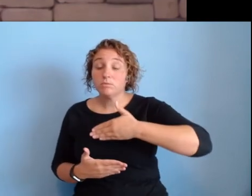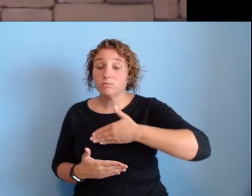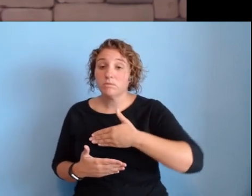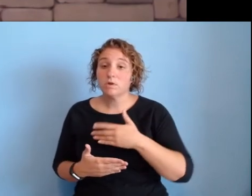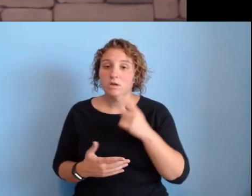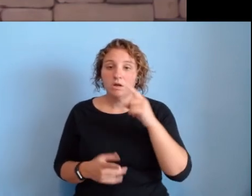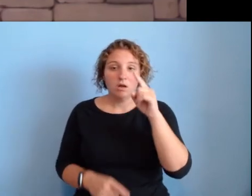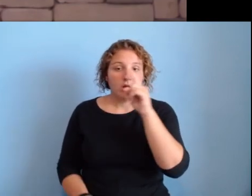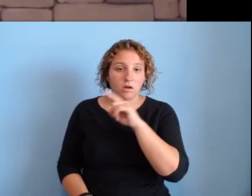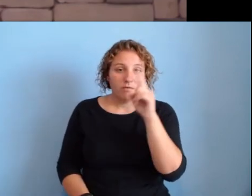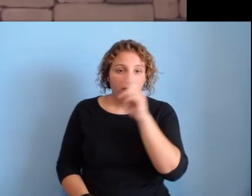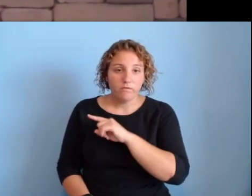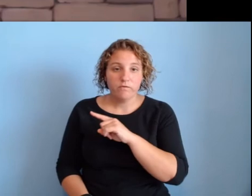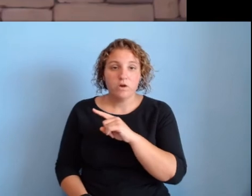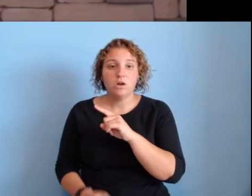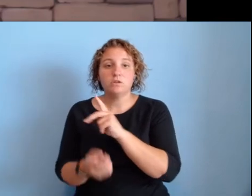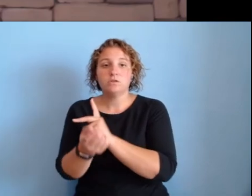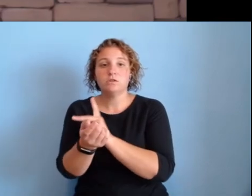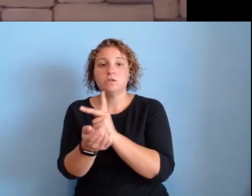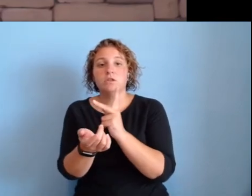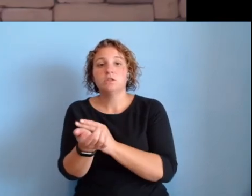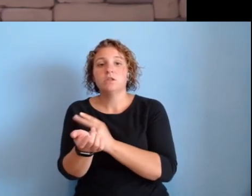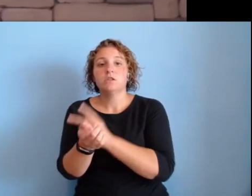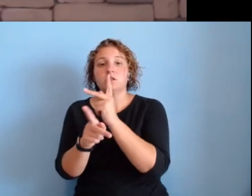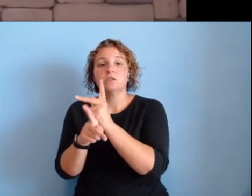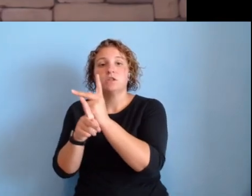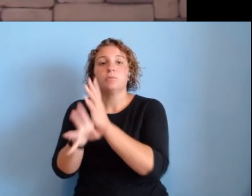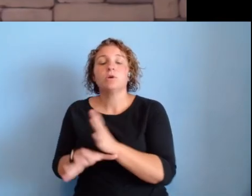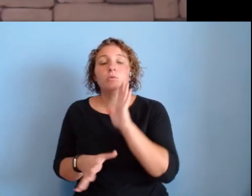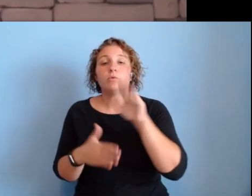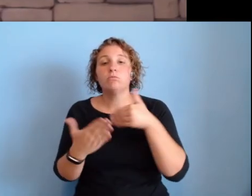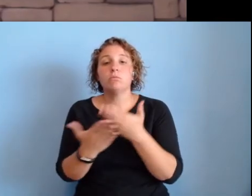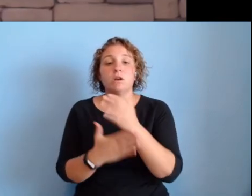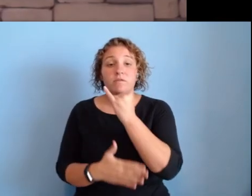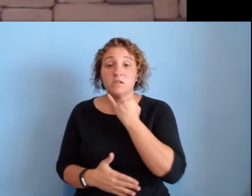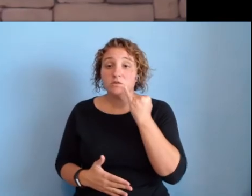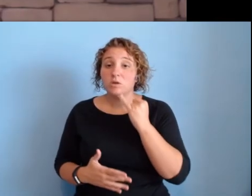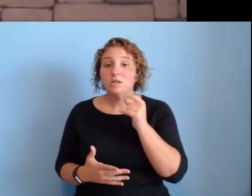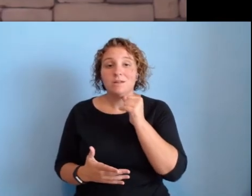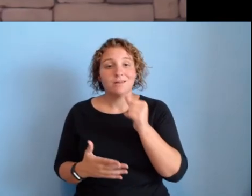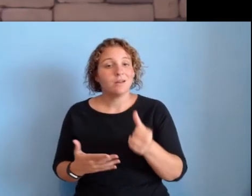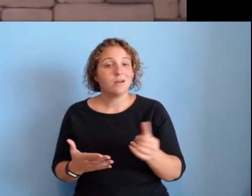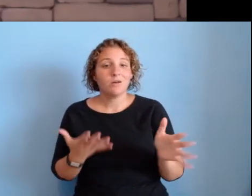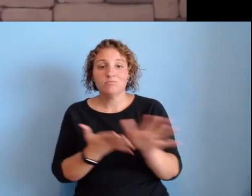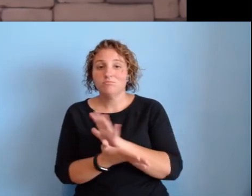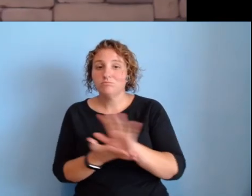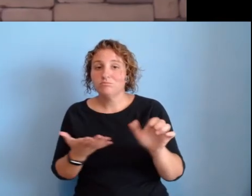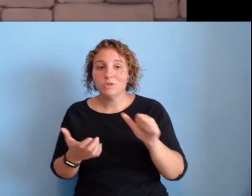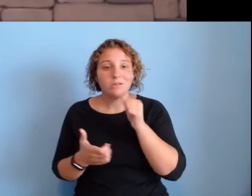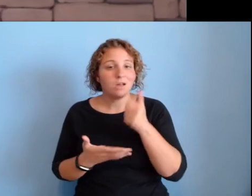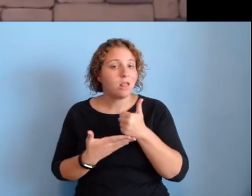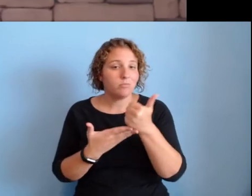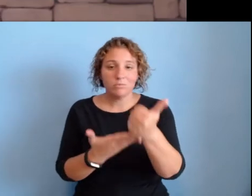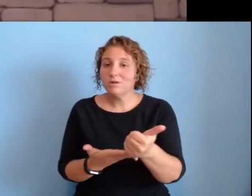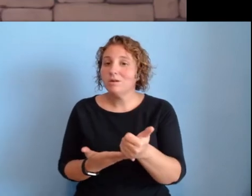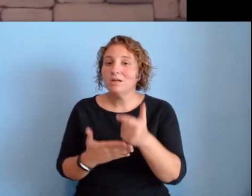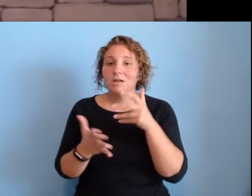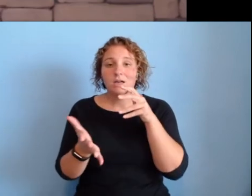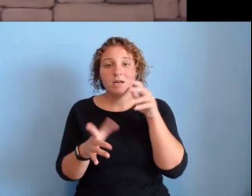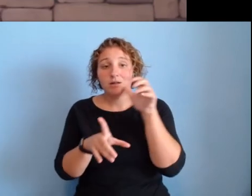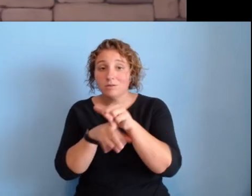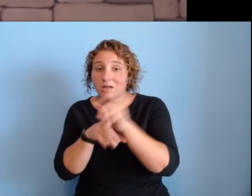coarse shepherd is going to come to Israel. He is going to actually devour them rather than help them, and he is going to have an attack against them and